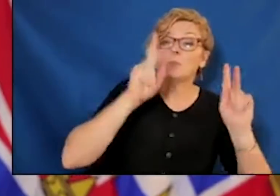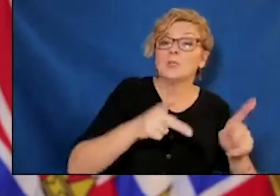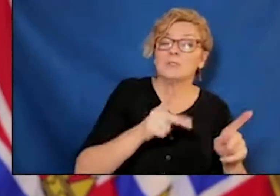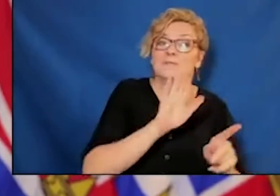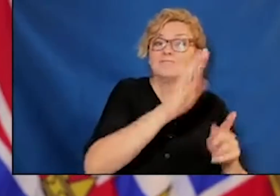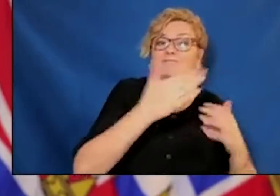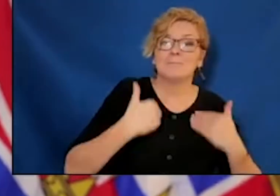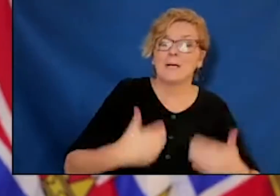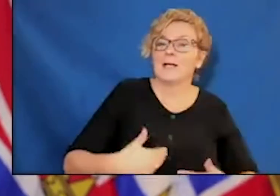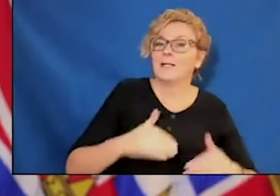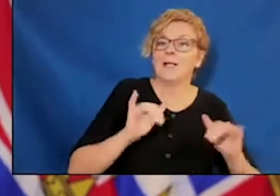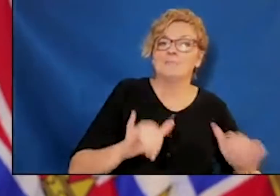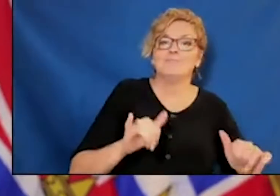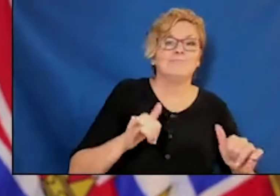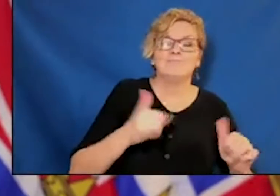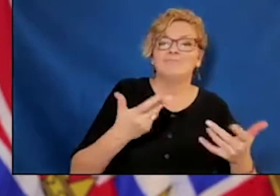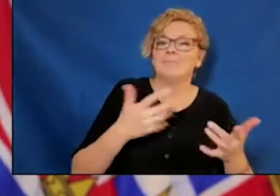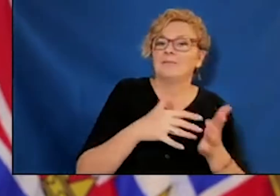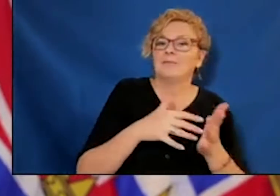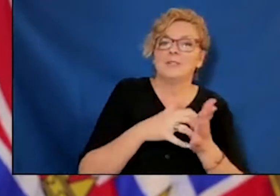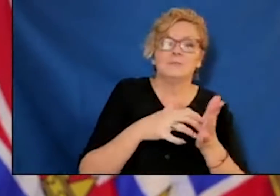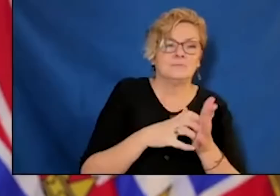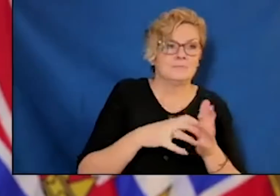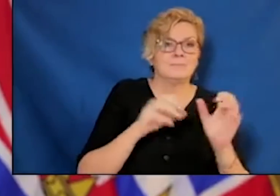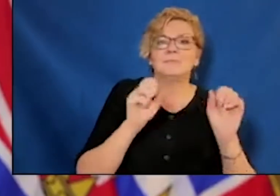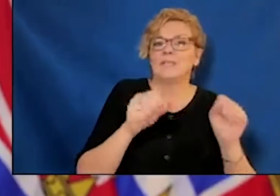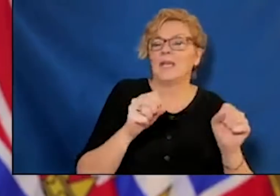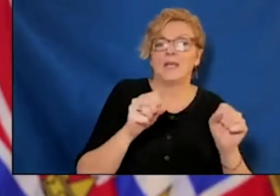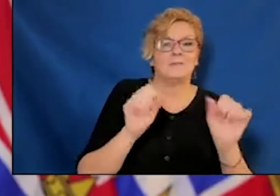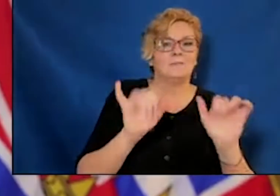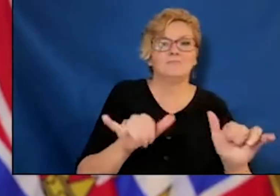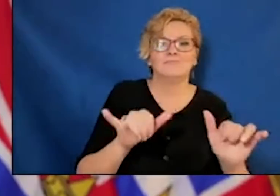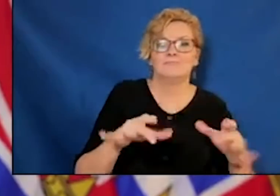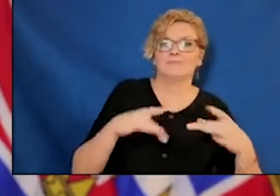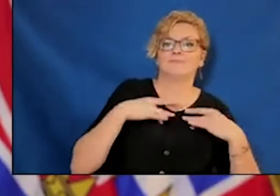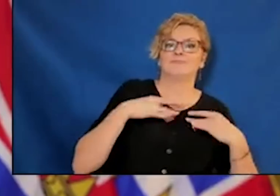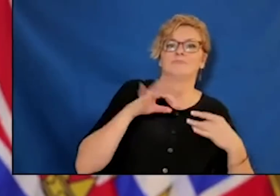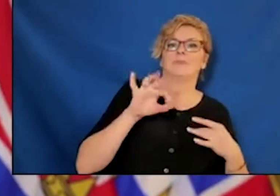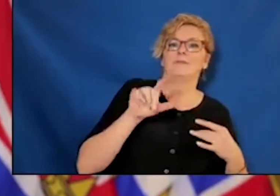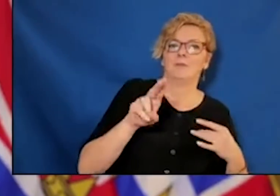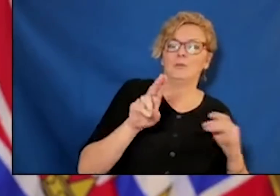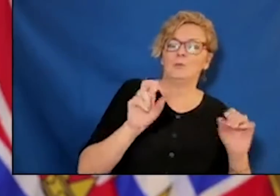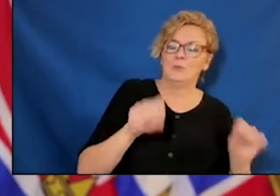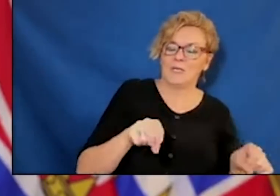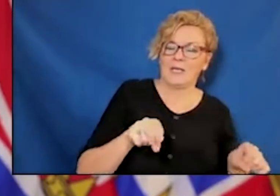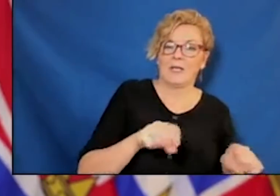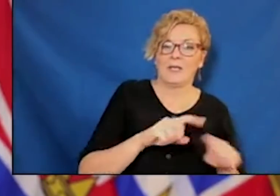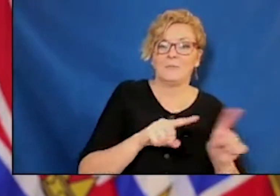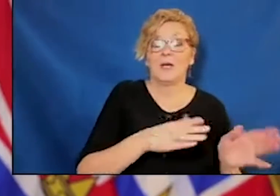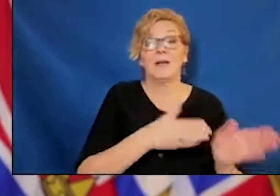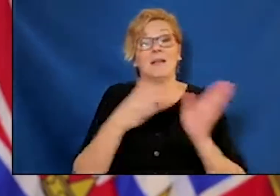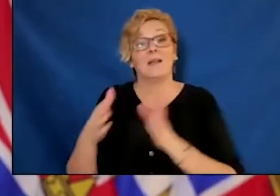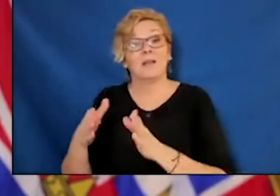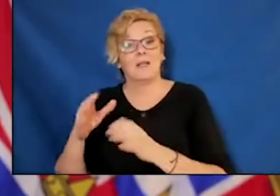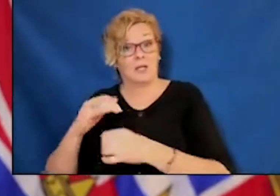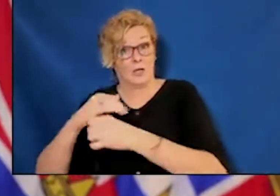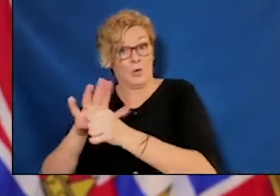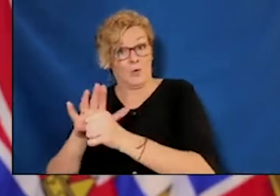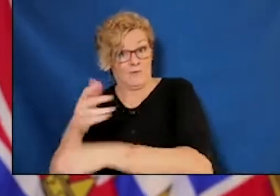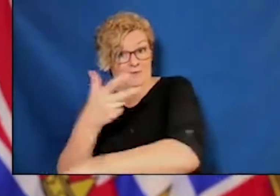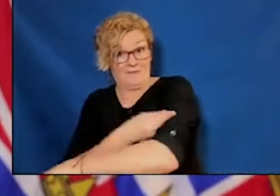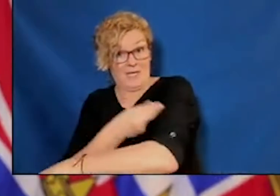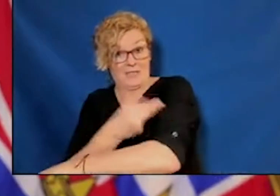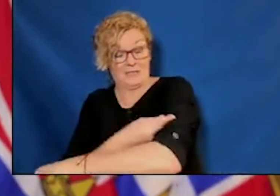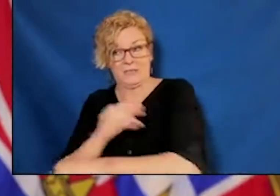vaccine whether it's going to prevent infection and that low level of transmission that can happen. So right now, we all need